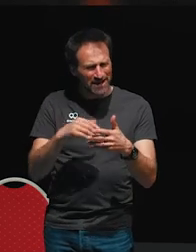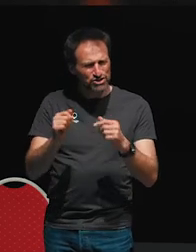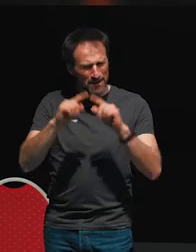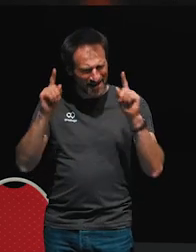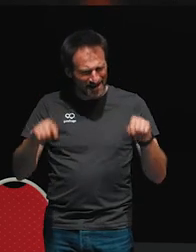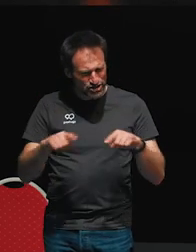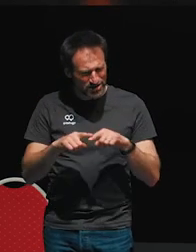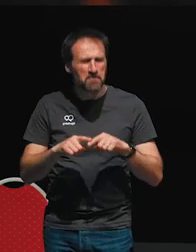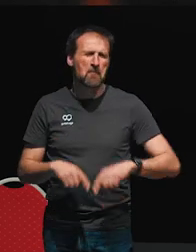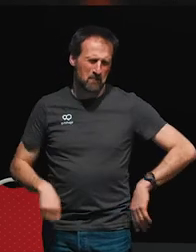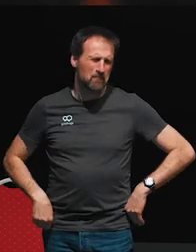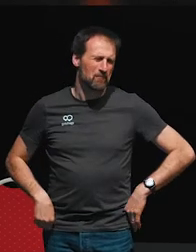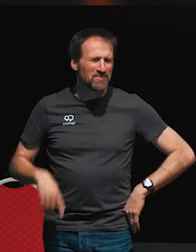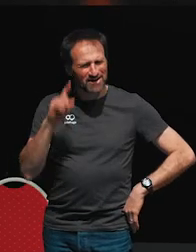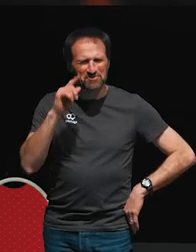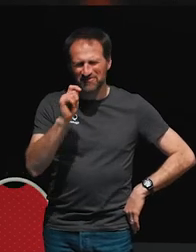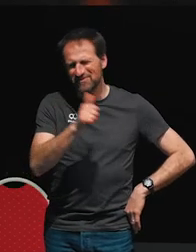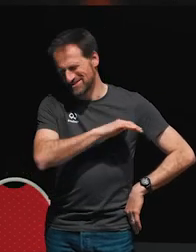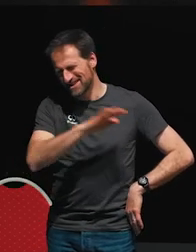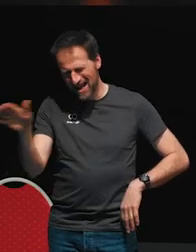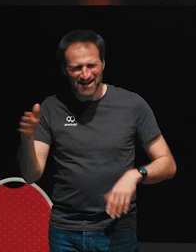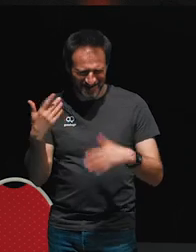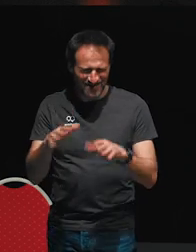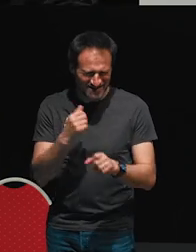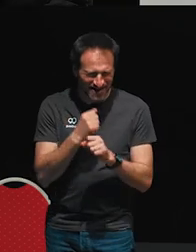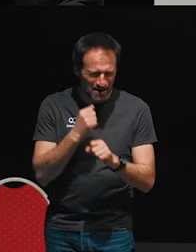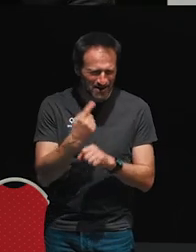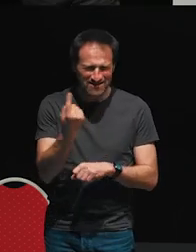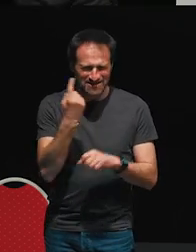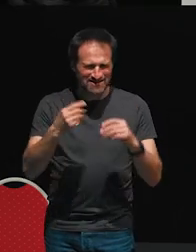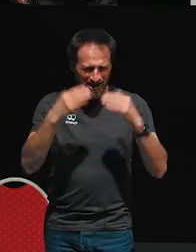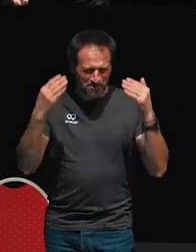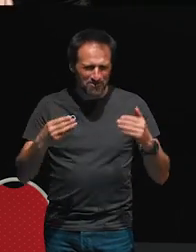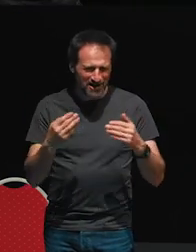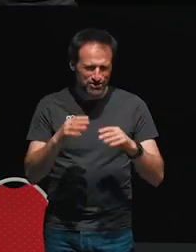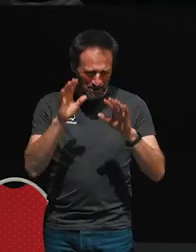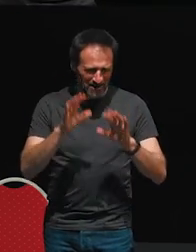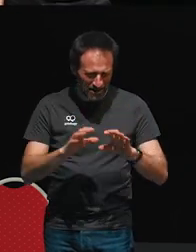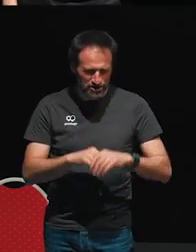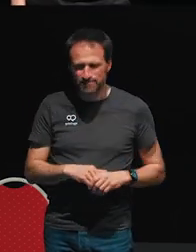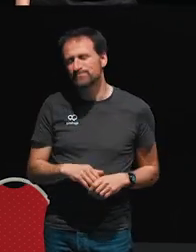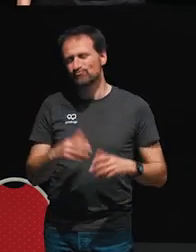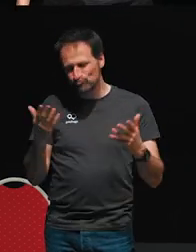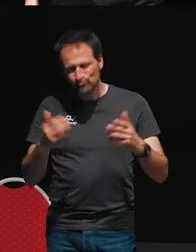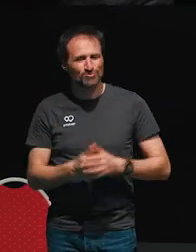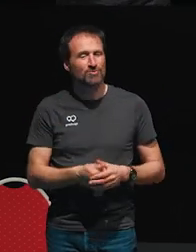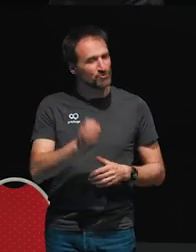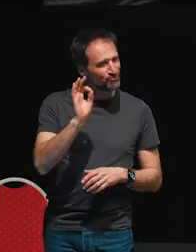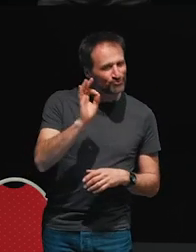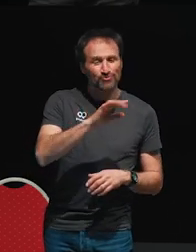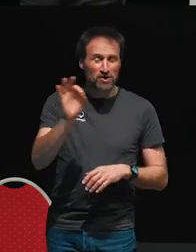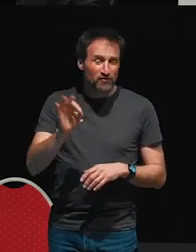that's almost all of you, right? OK, cool. It's good to know. Otherwise, it would maybe not be that interesting for you. But let's get